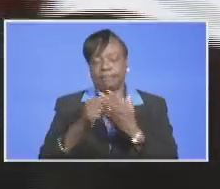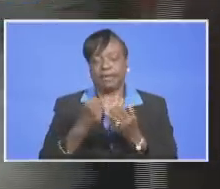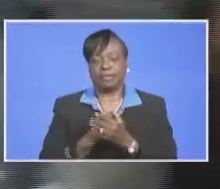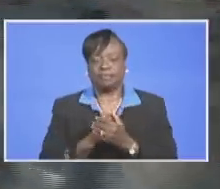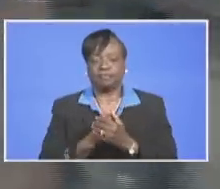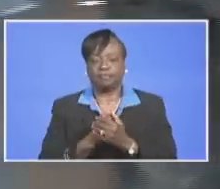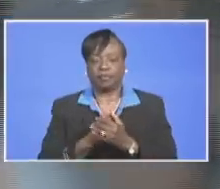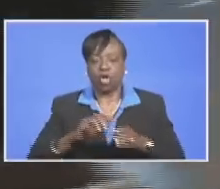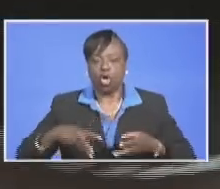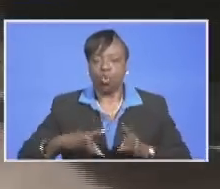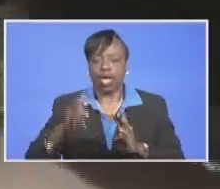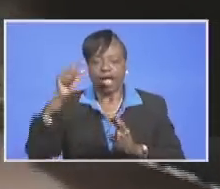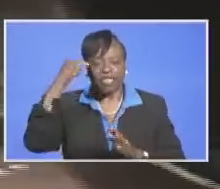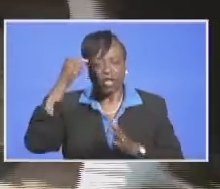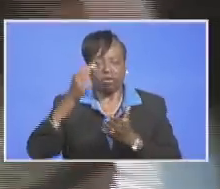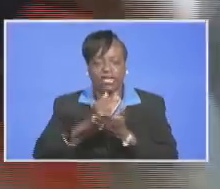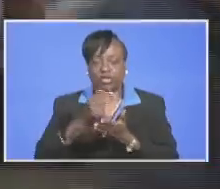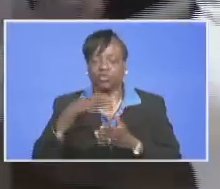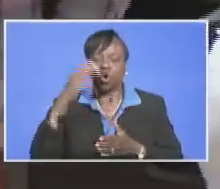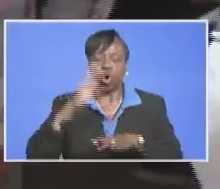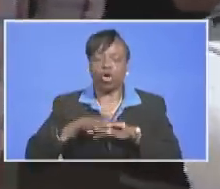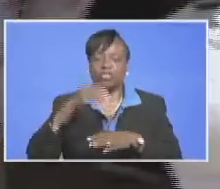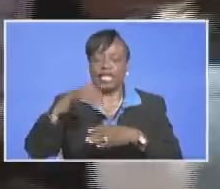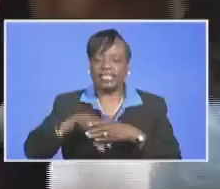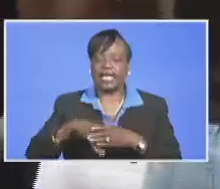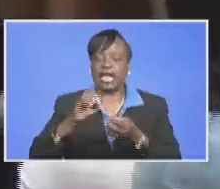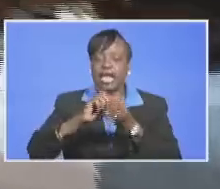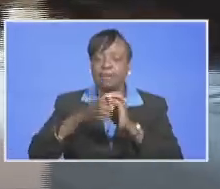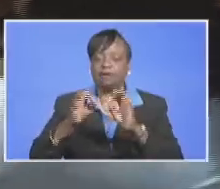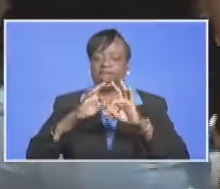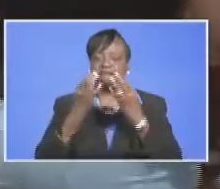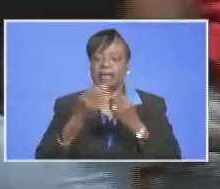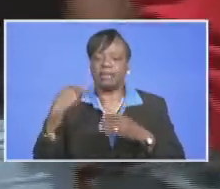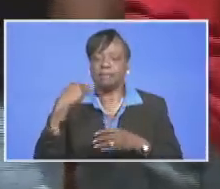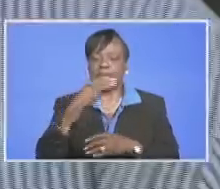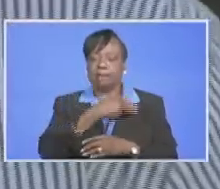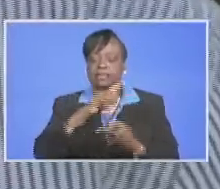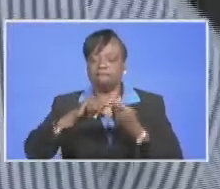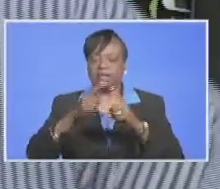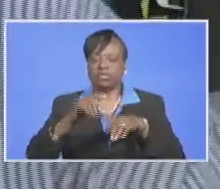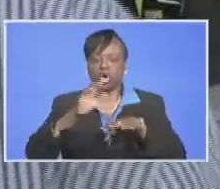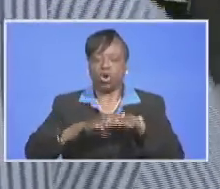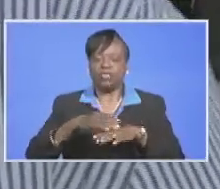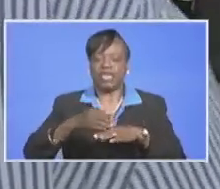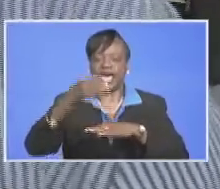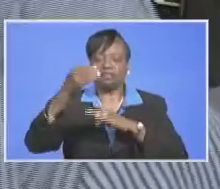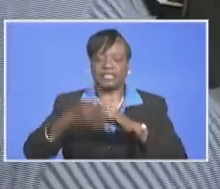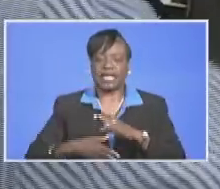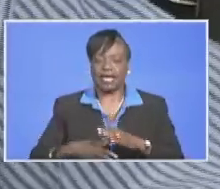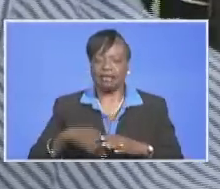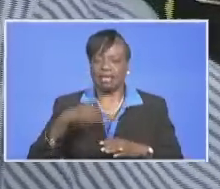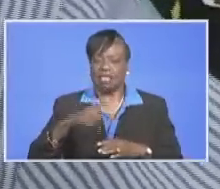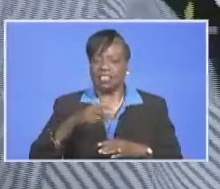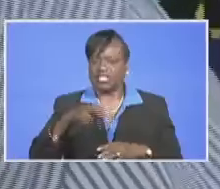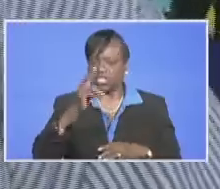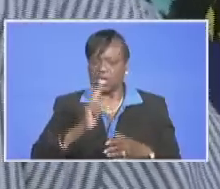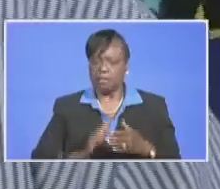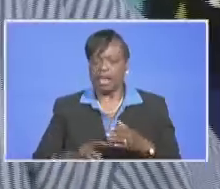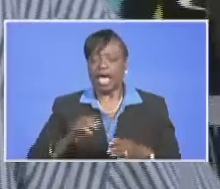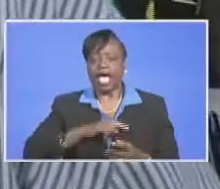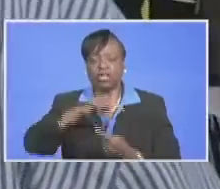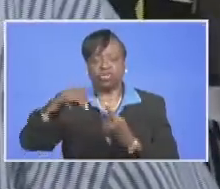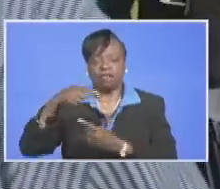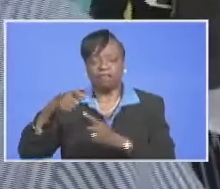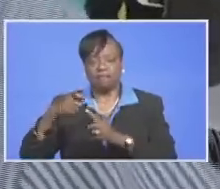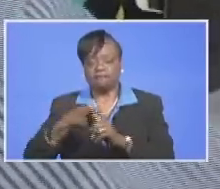And while the graduates were on the inside, a number of family members and friends were on the outside. This is very humiliating. I traveled all the way from Grand